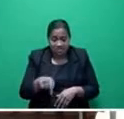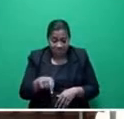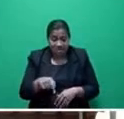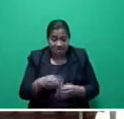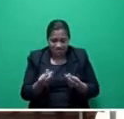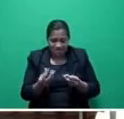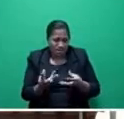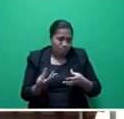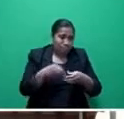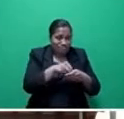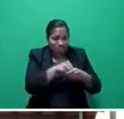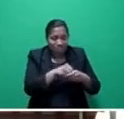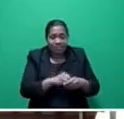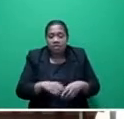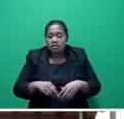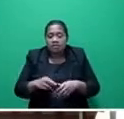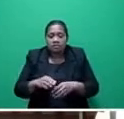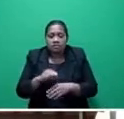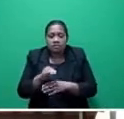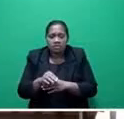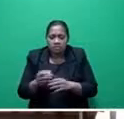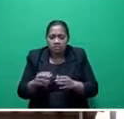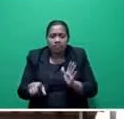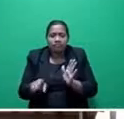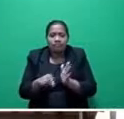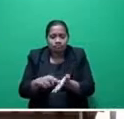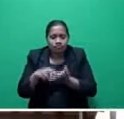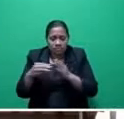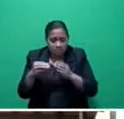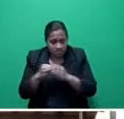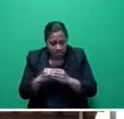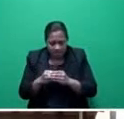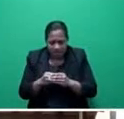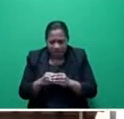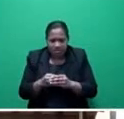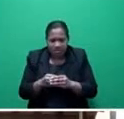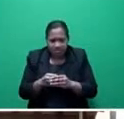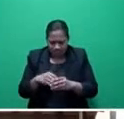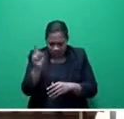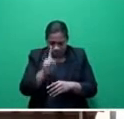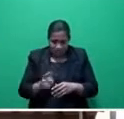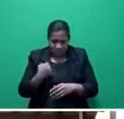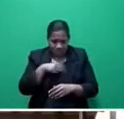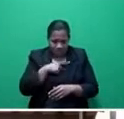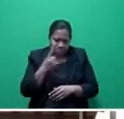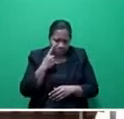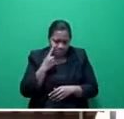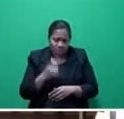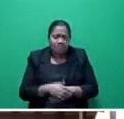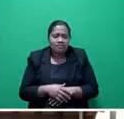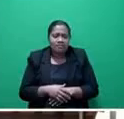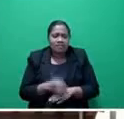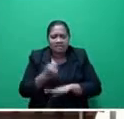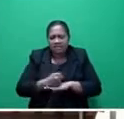liquidity and the foreign reserves going high, Mr. Speaker, sir, what is really interesting, even till today, we've seen that the yields on the government